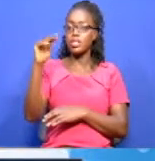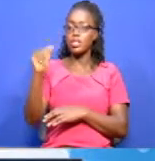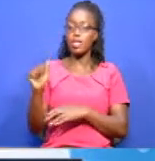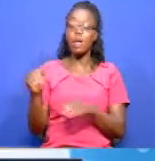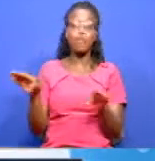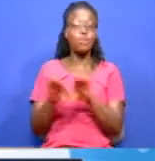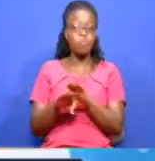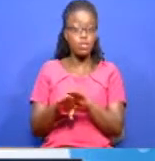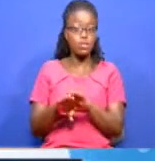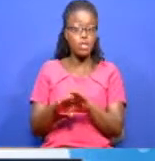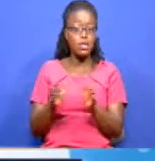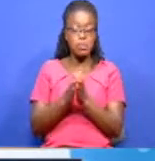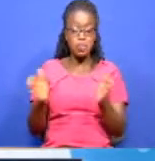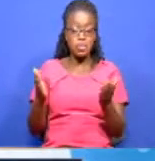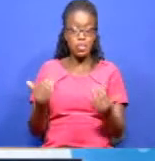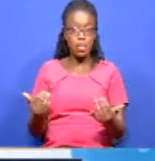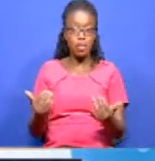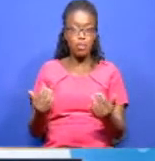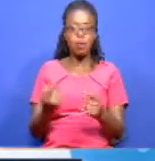closed.